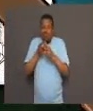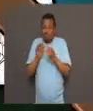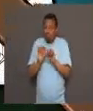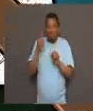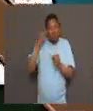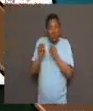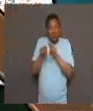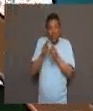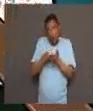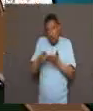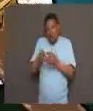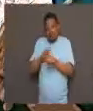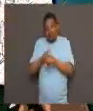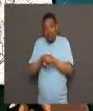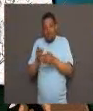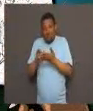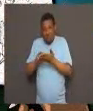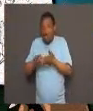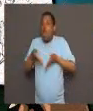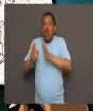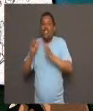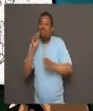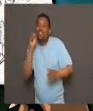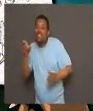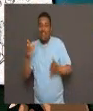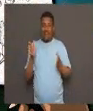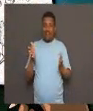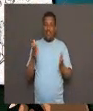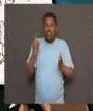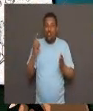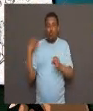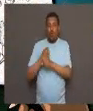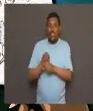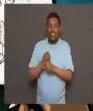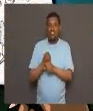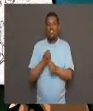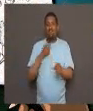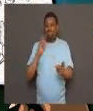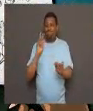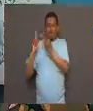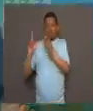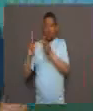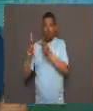space of time, allowing him or her to work efficiently.